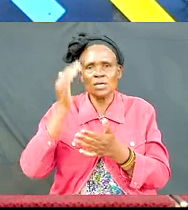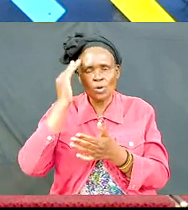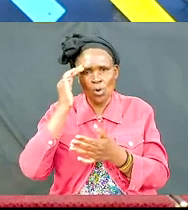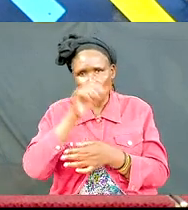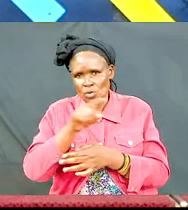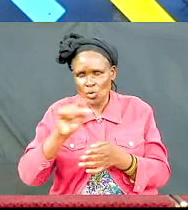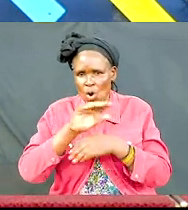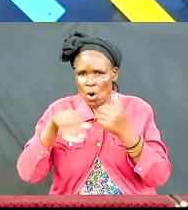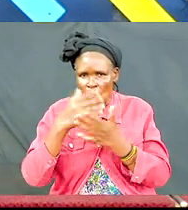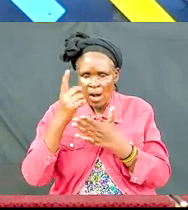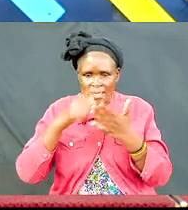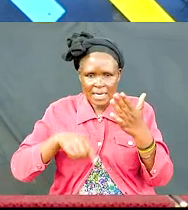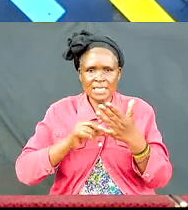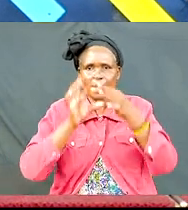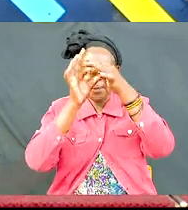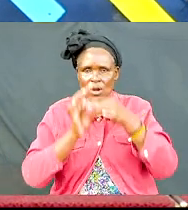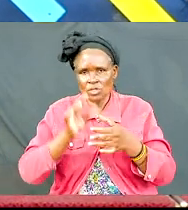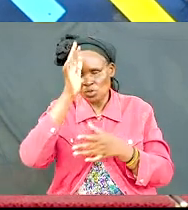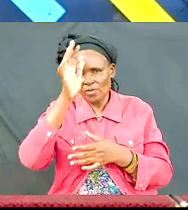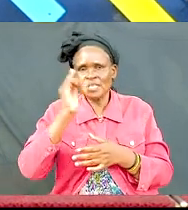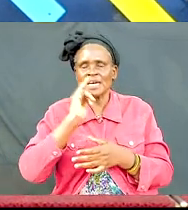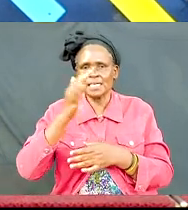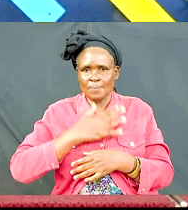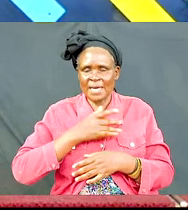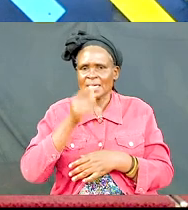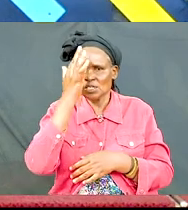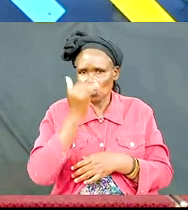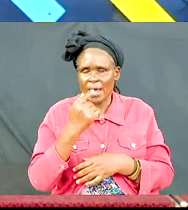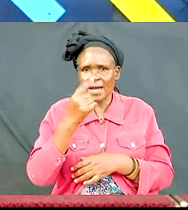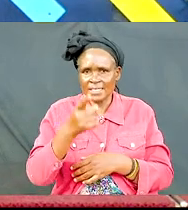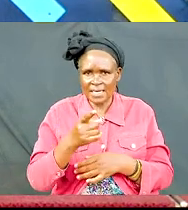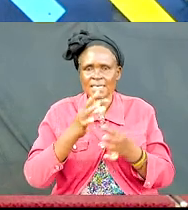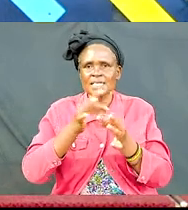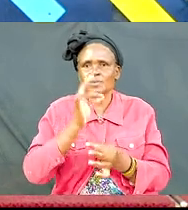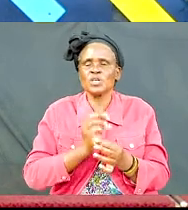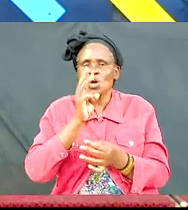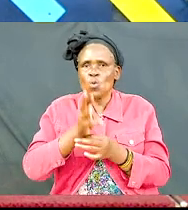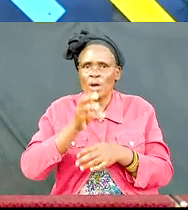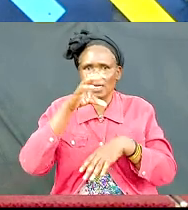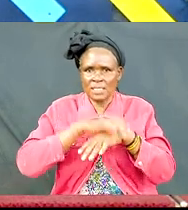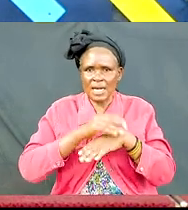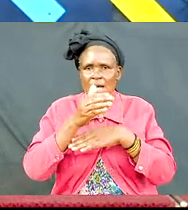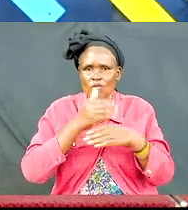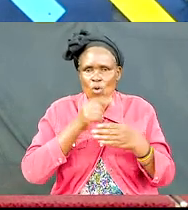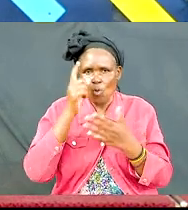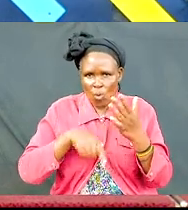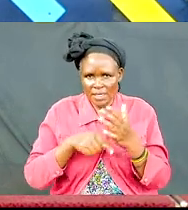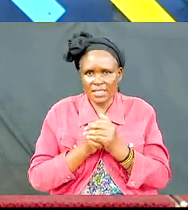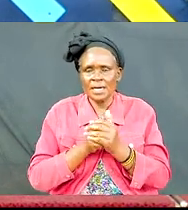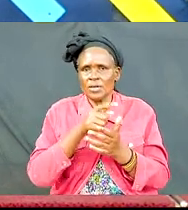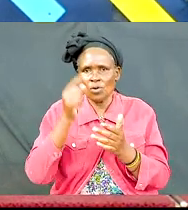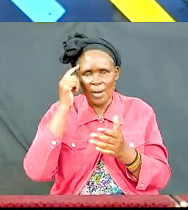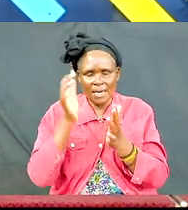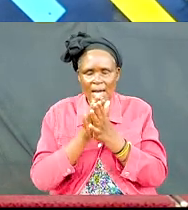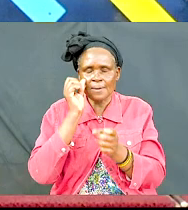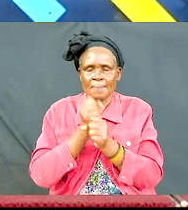belongs to the Father is mine. That is why I said the Spirit will take from what is mine and make